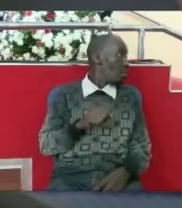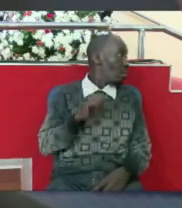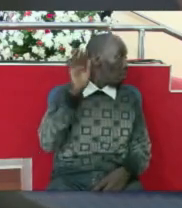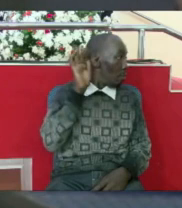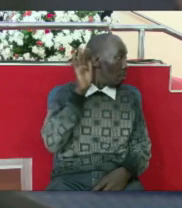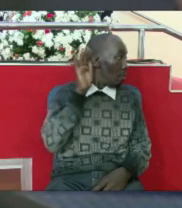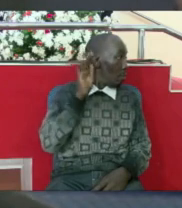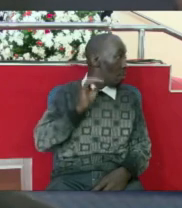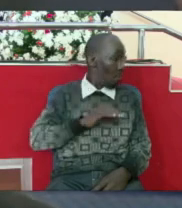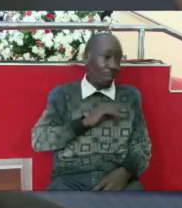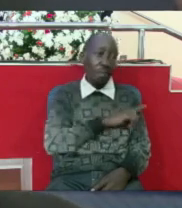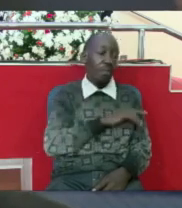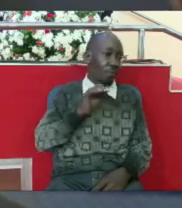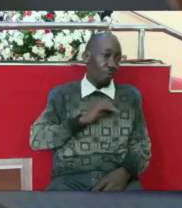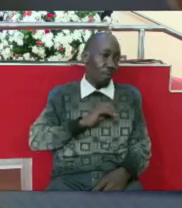Fear?